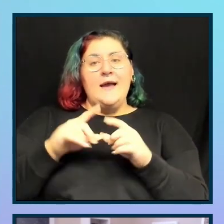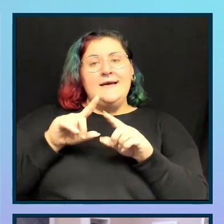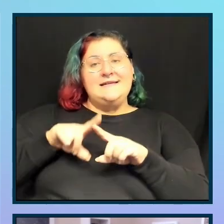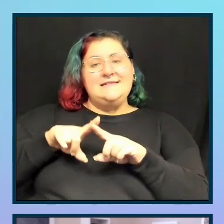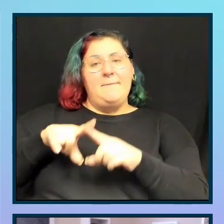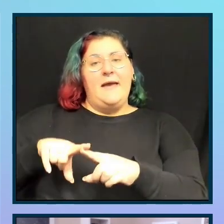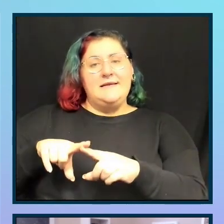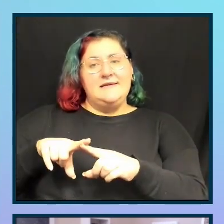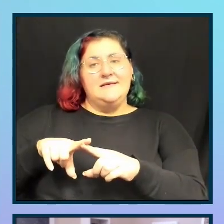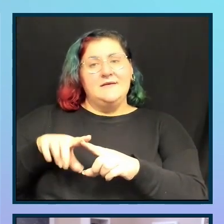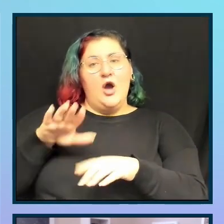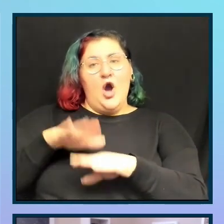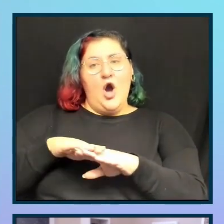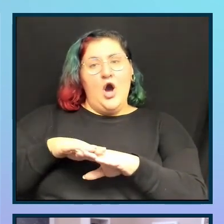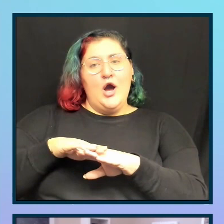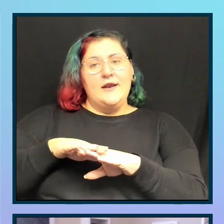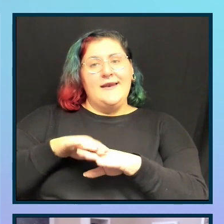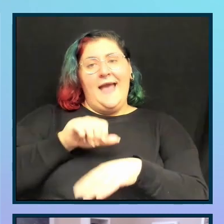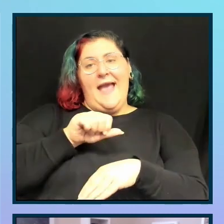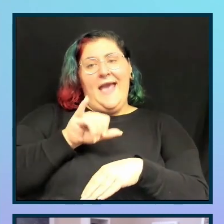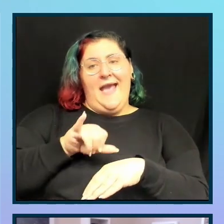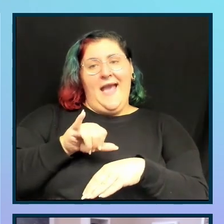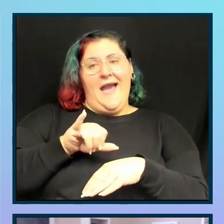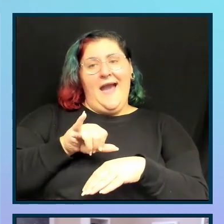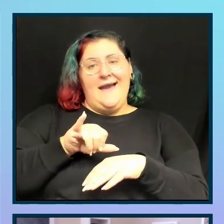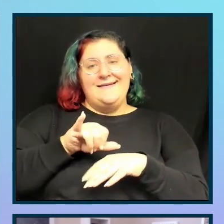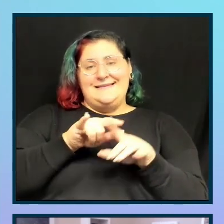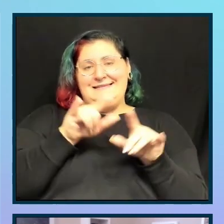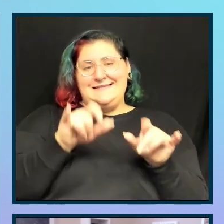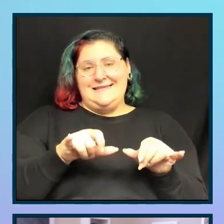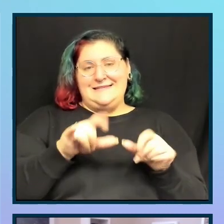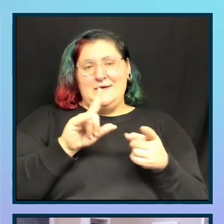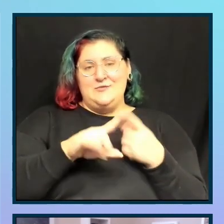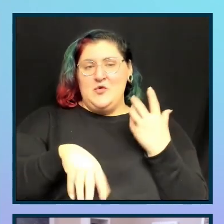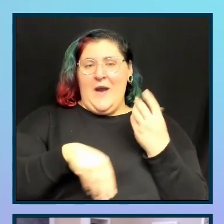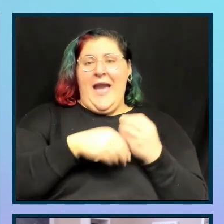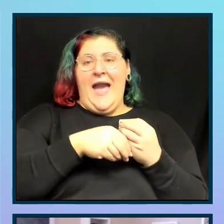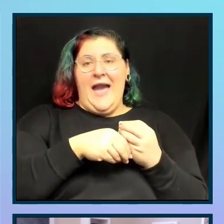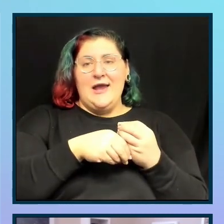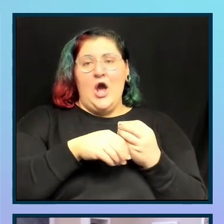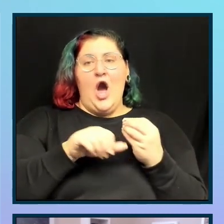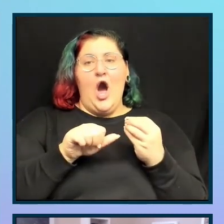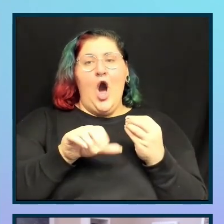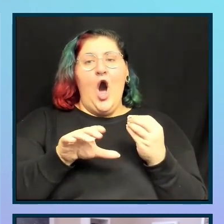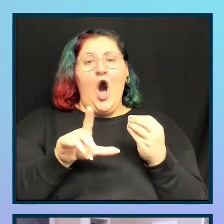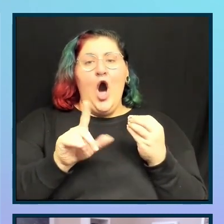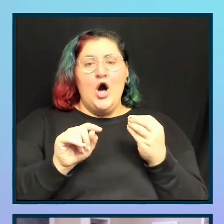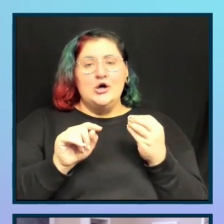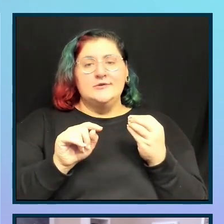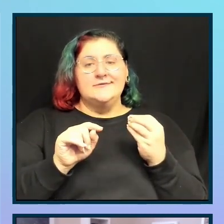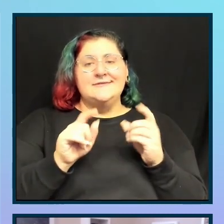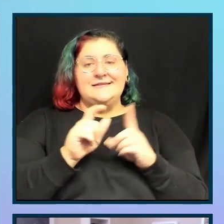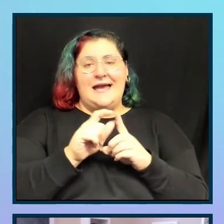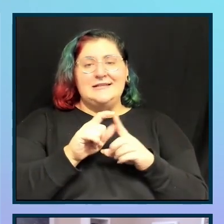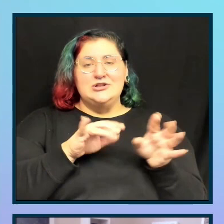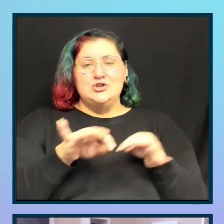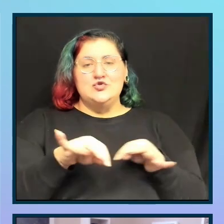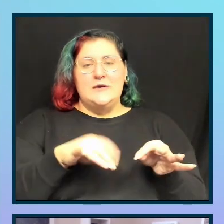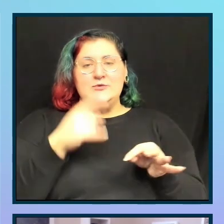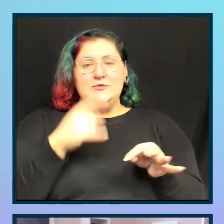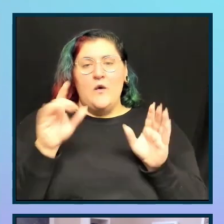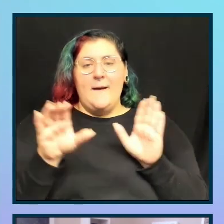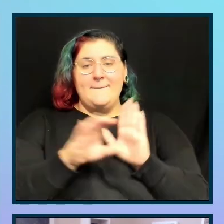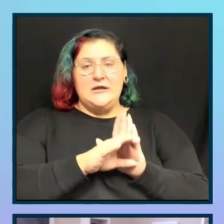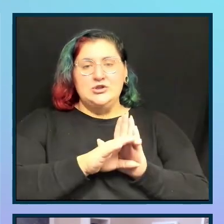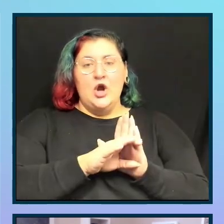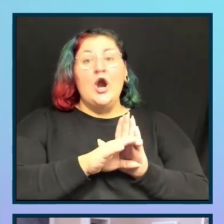AI systems automatically add alt text to images. And in some systems now, we are seeing